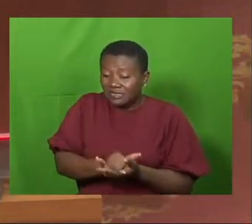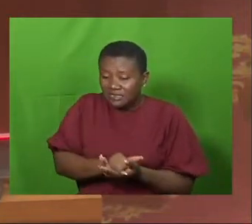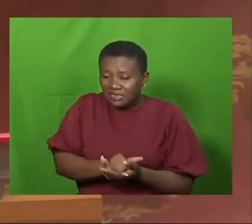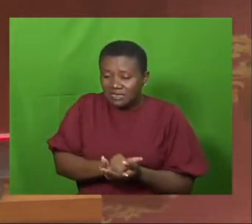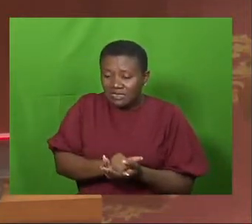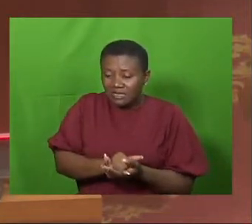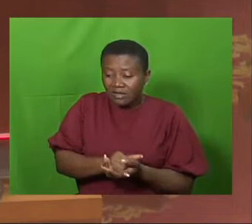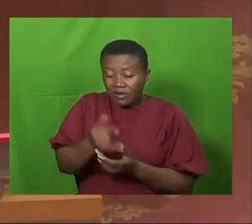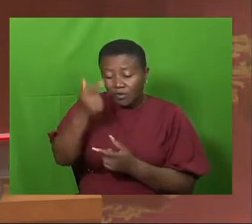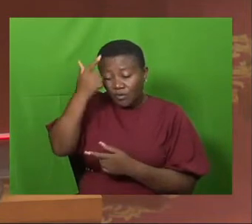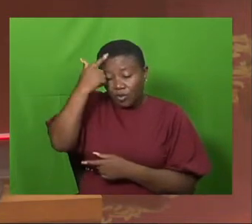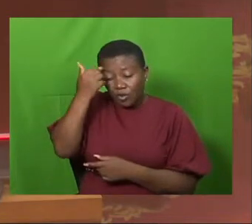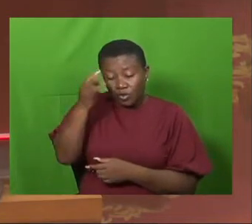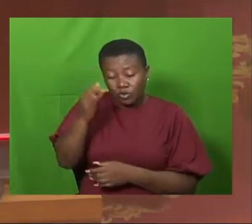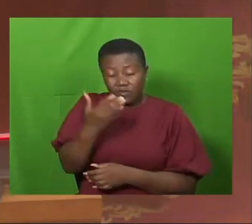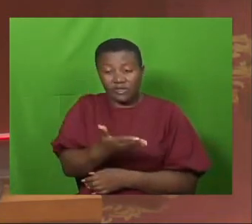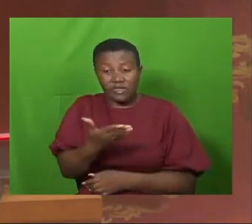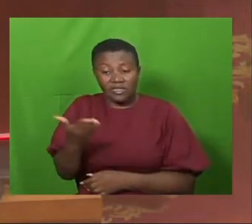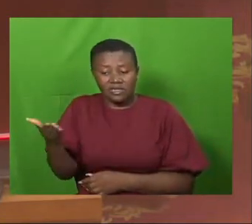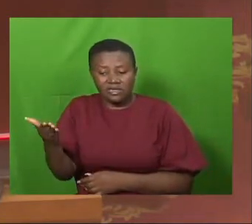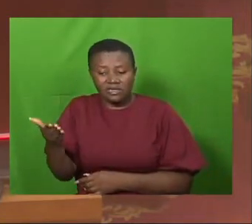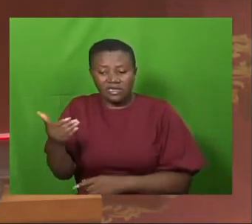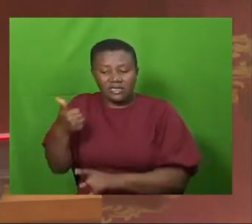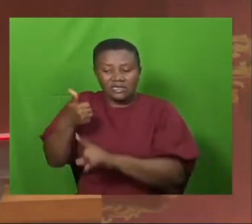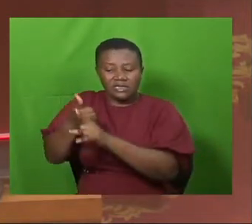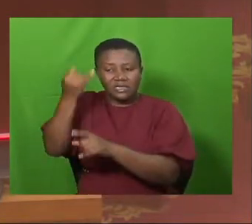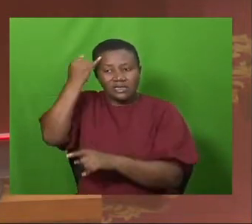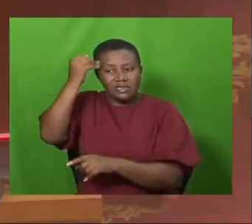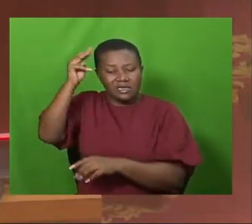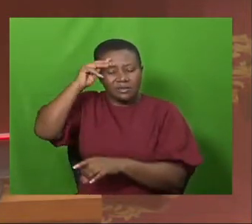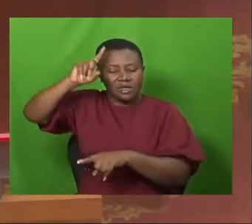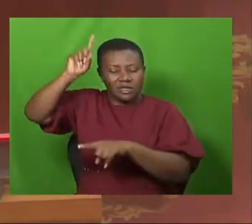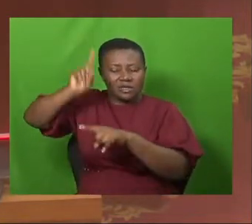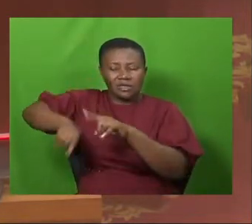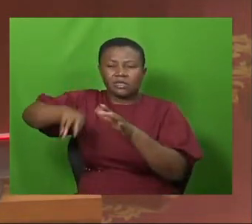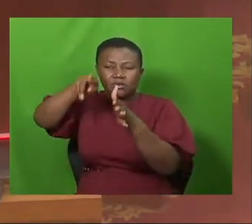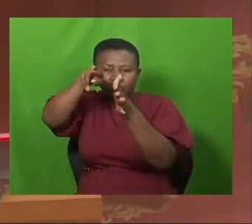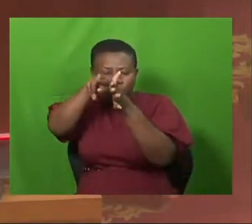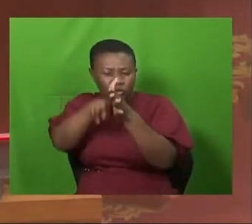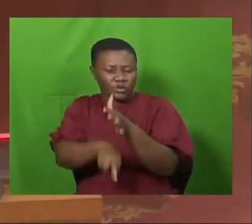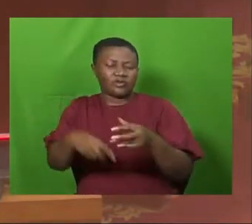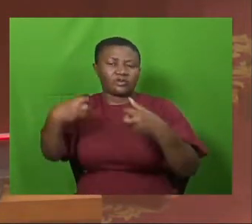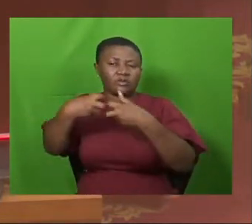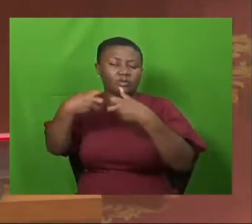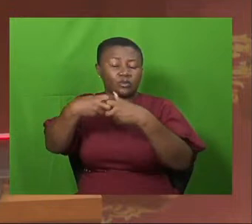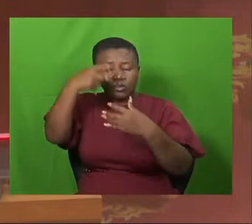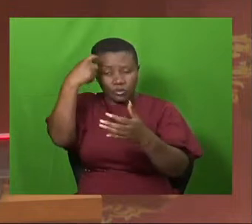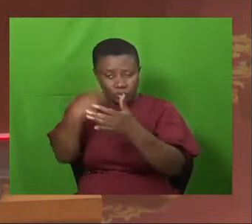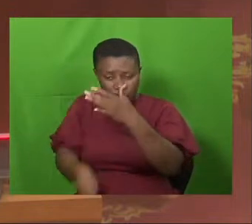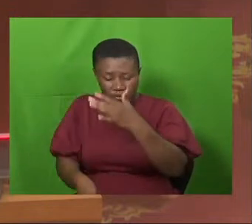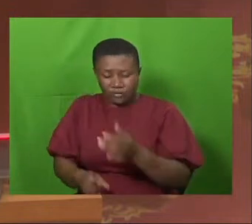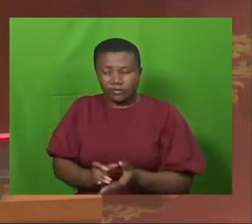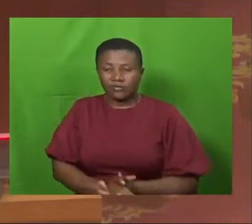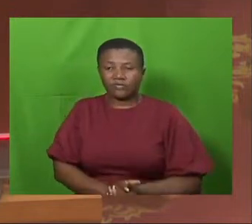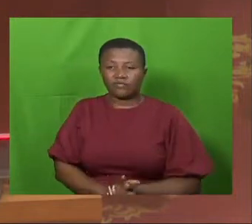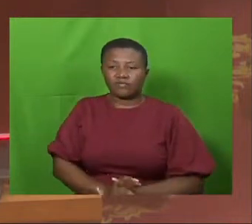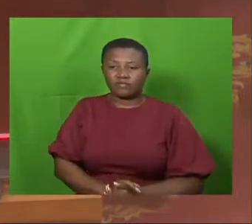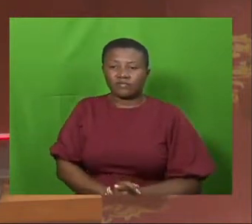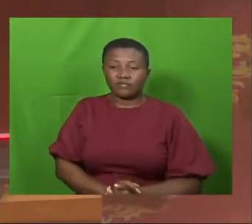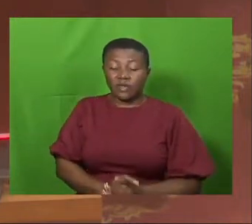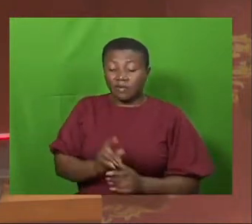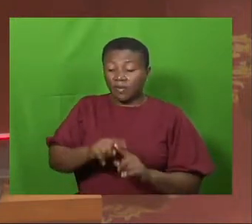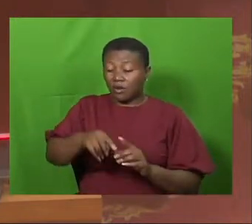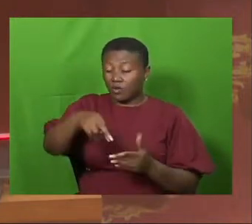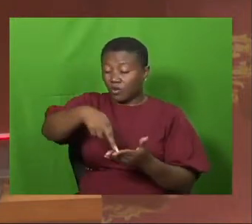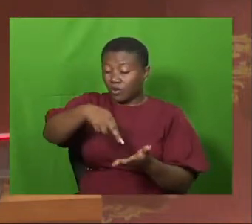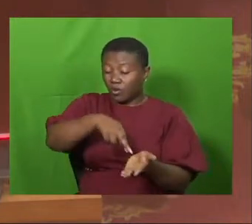not reduce tariffs. But the record bear us out that